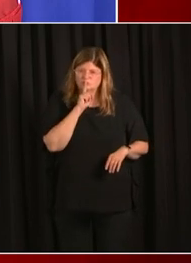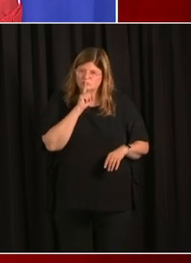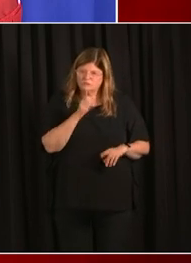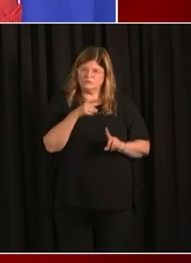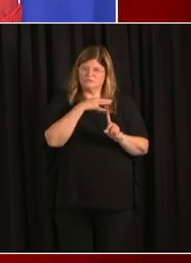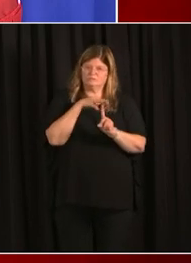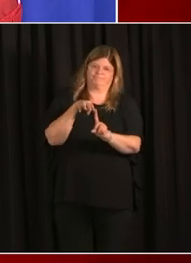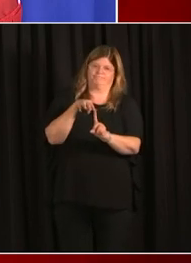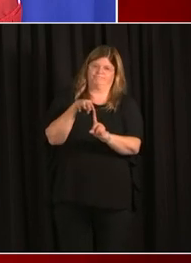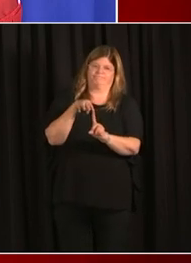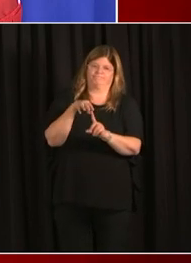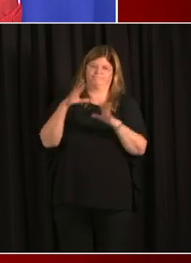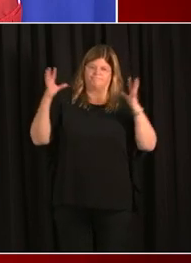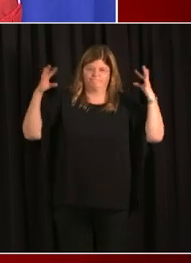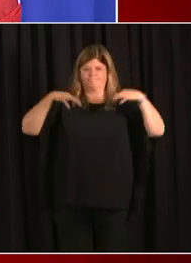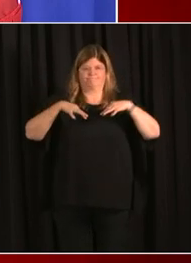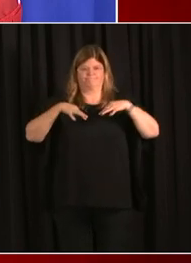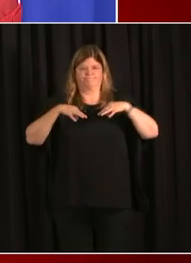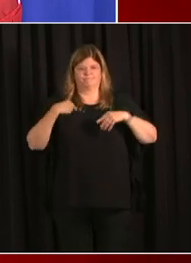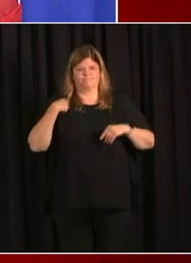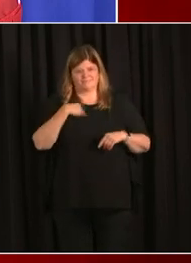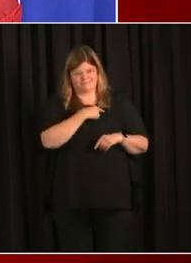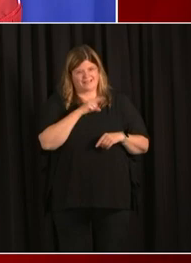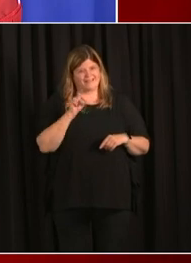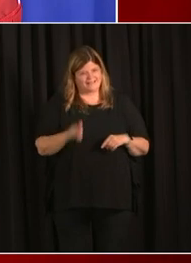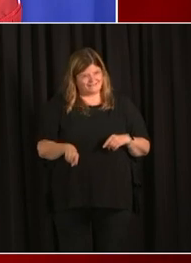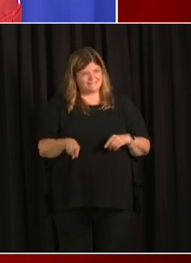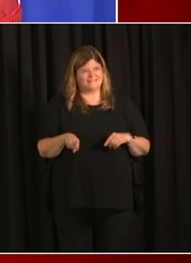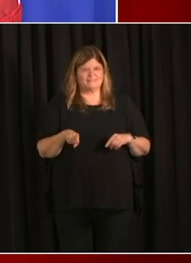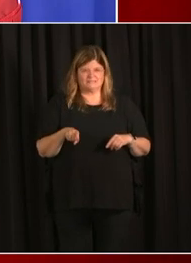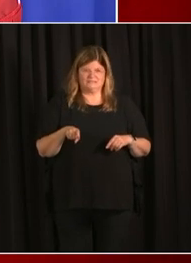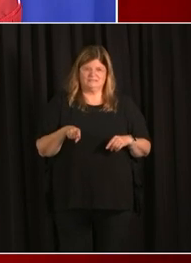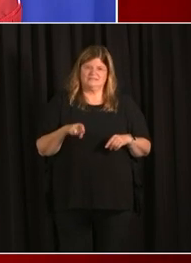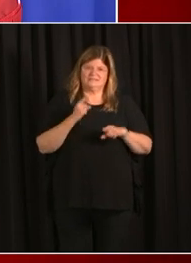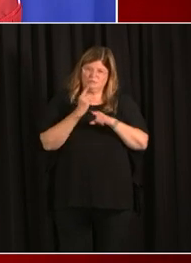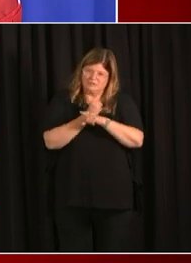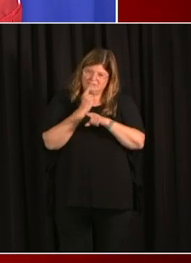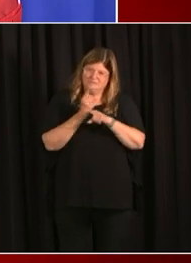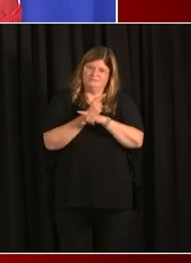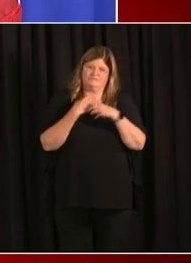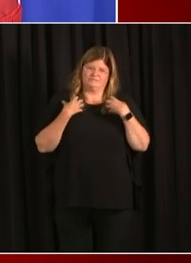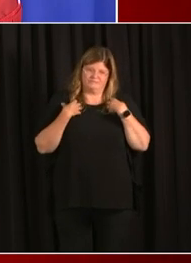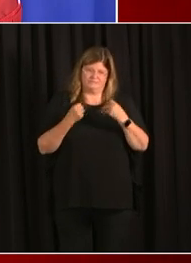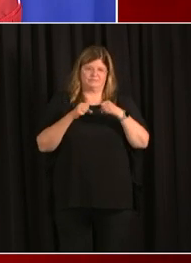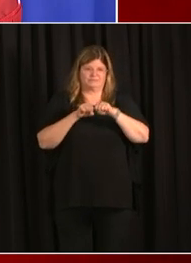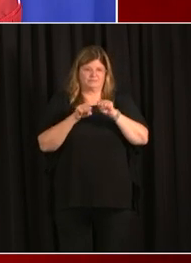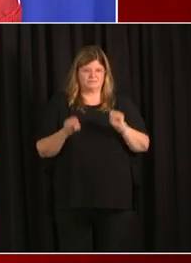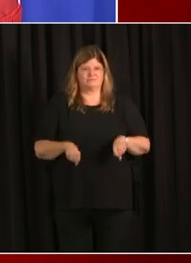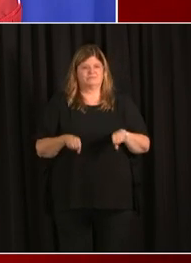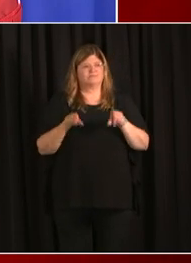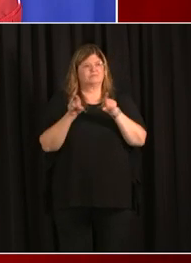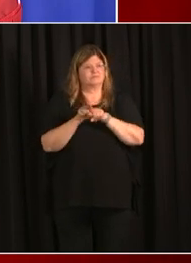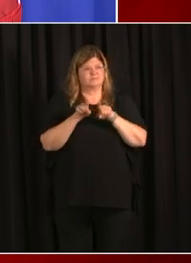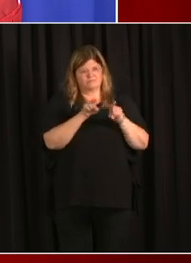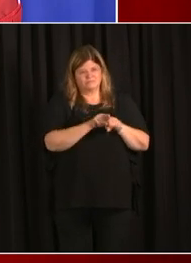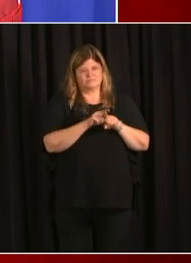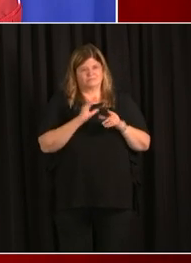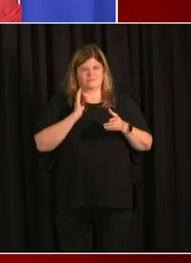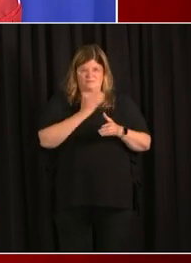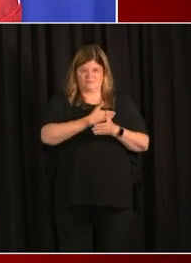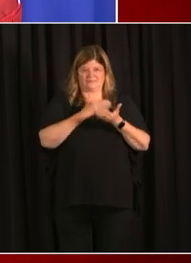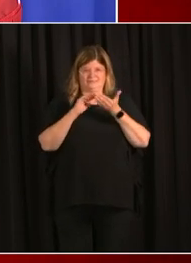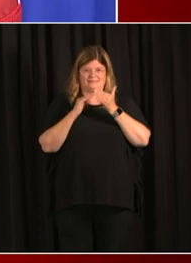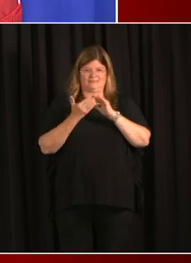on the things that we need to do in our regular health system and in our city to make sure